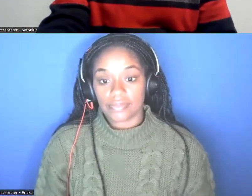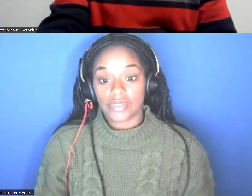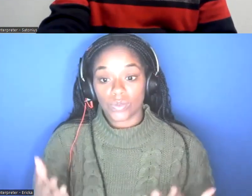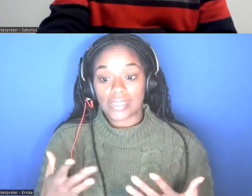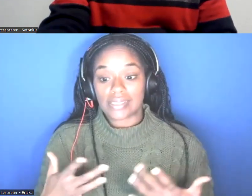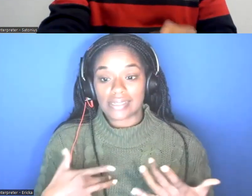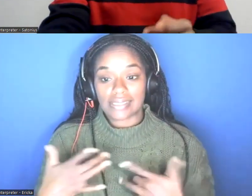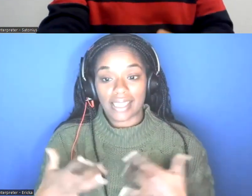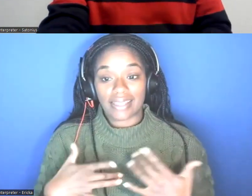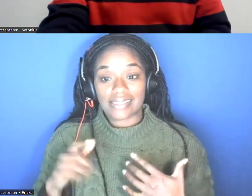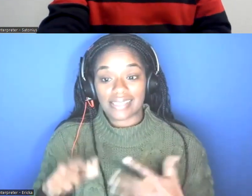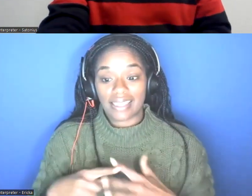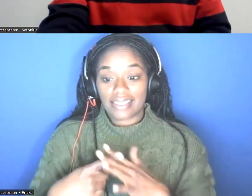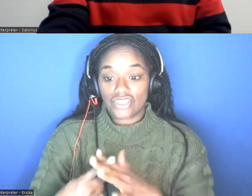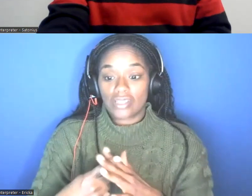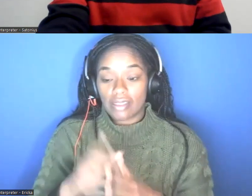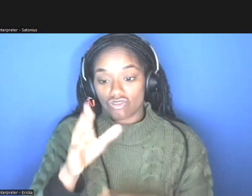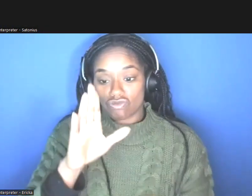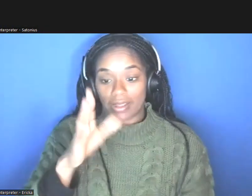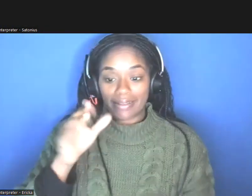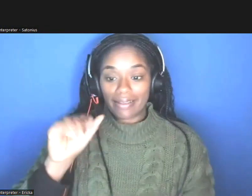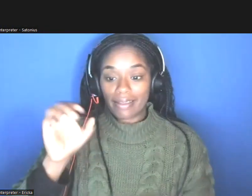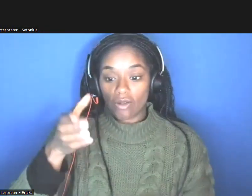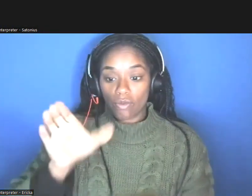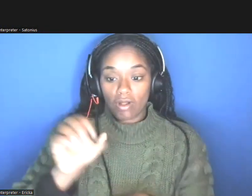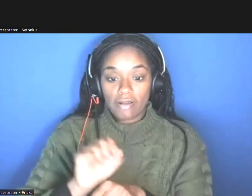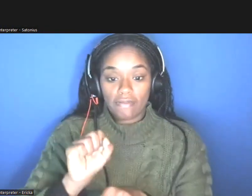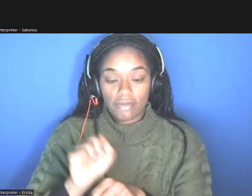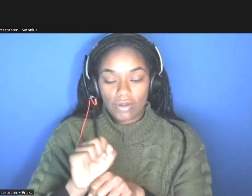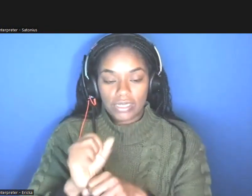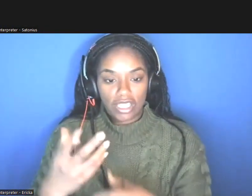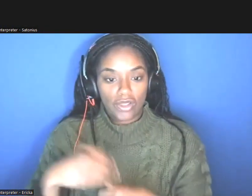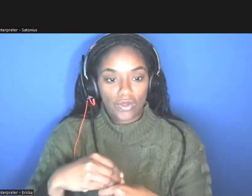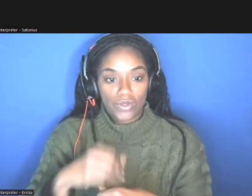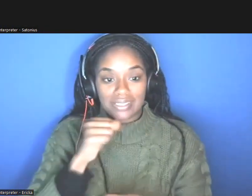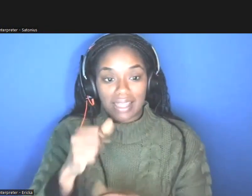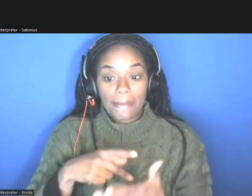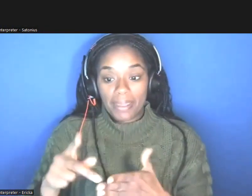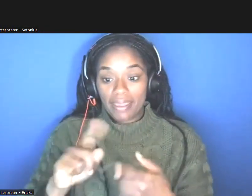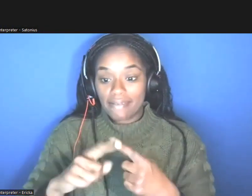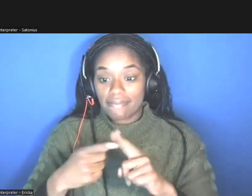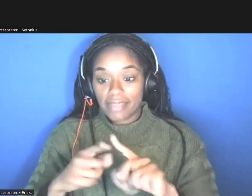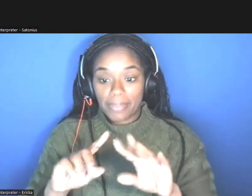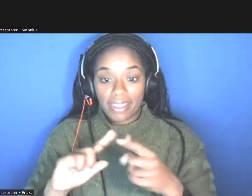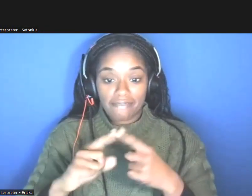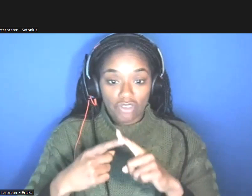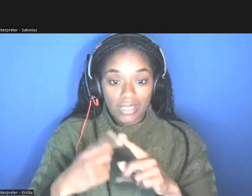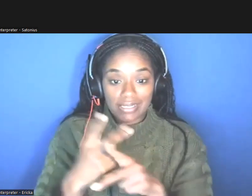recognized that direct care workforce also includes unpaid family and friend caregivers. So there are going to